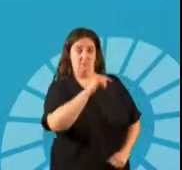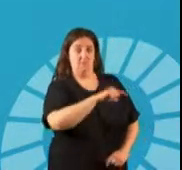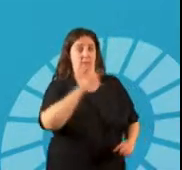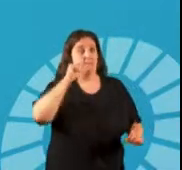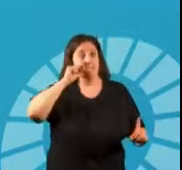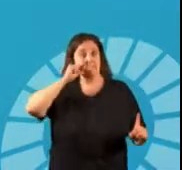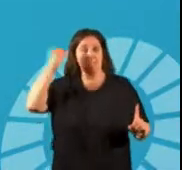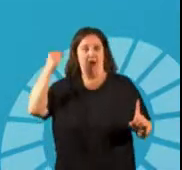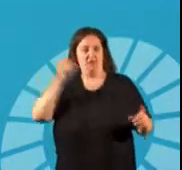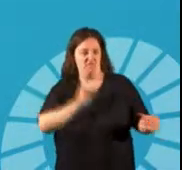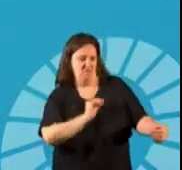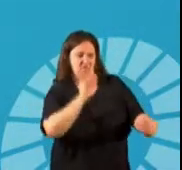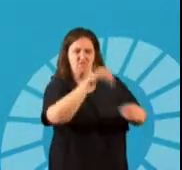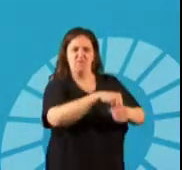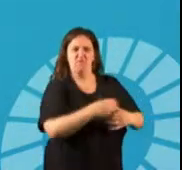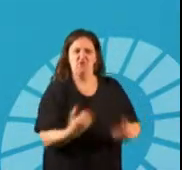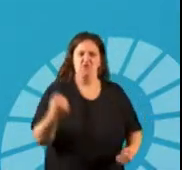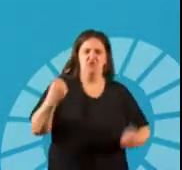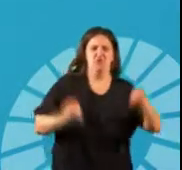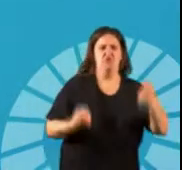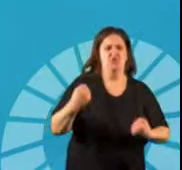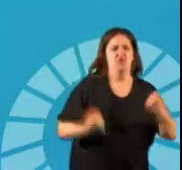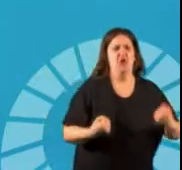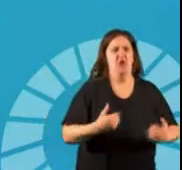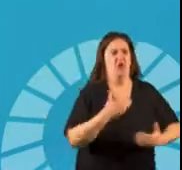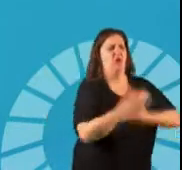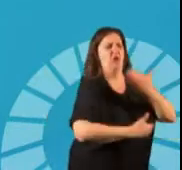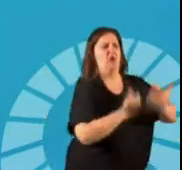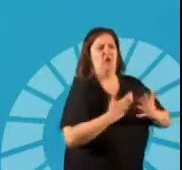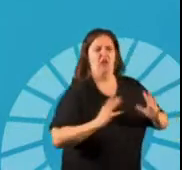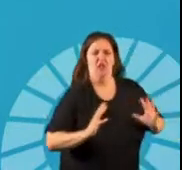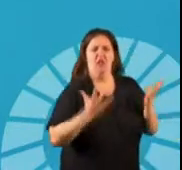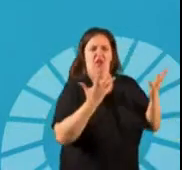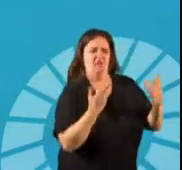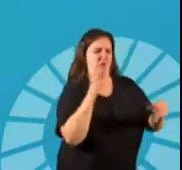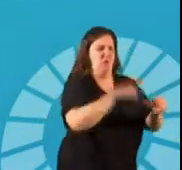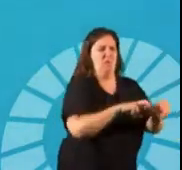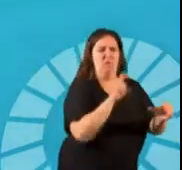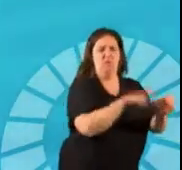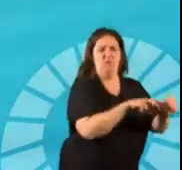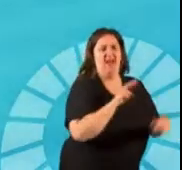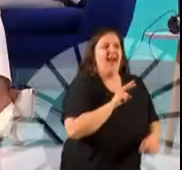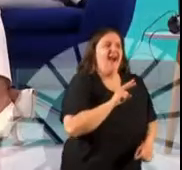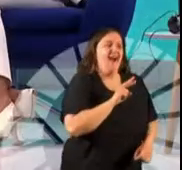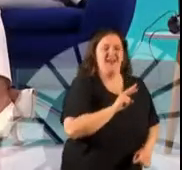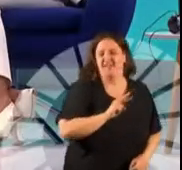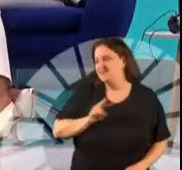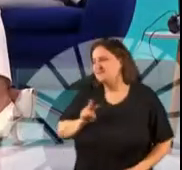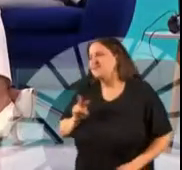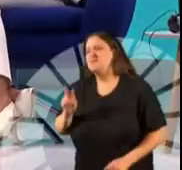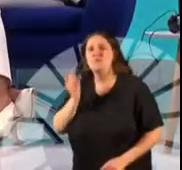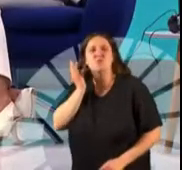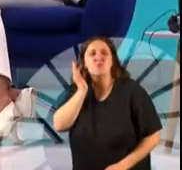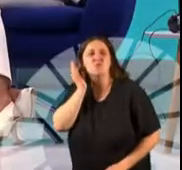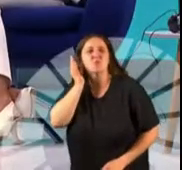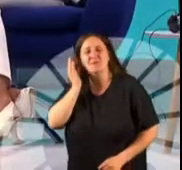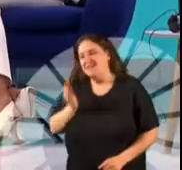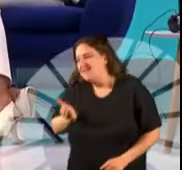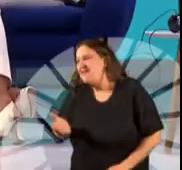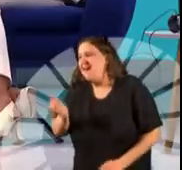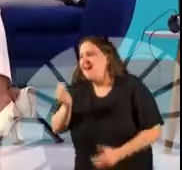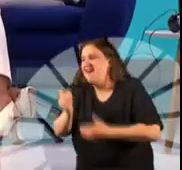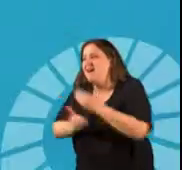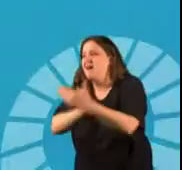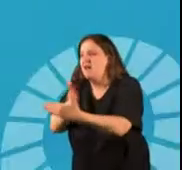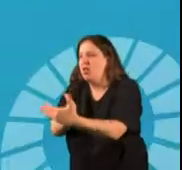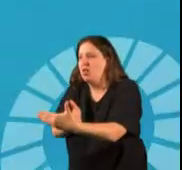with blocks and barriers and boulders. And we are here to dismantle those boulders. That's